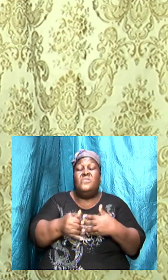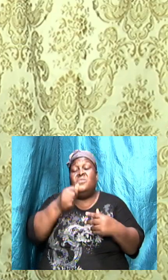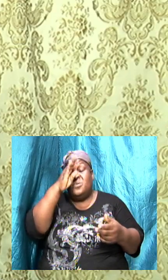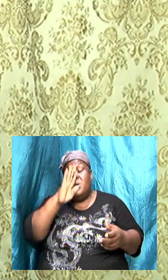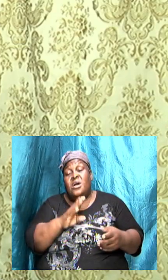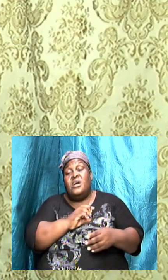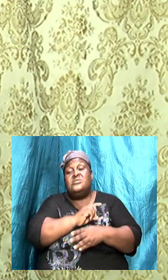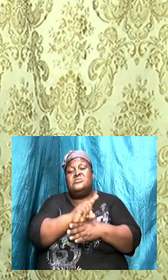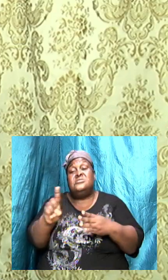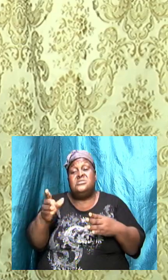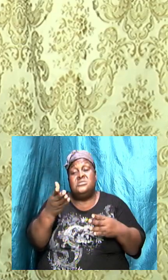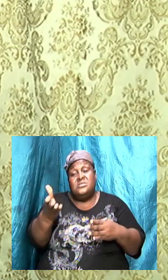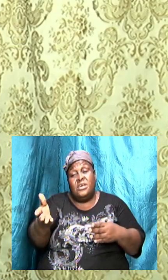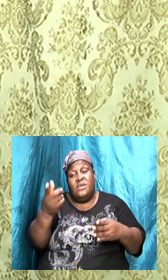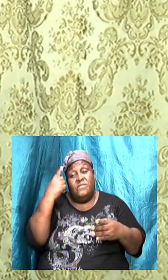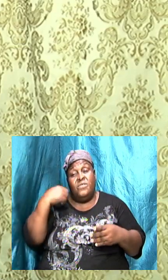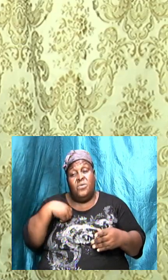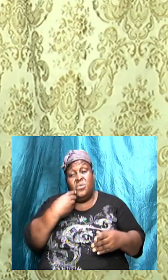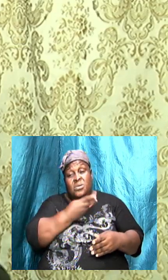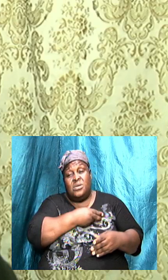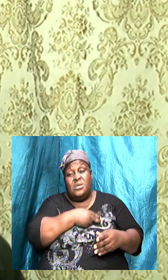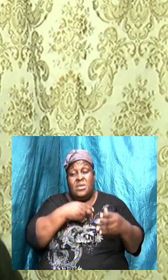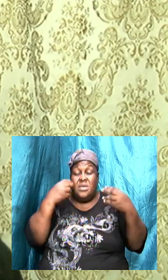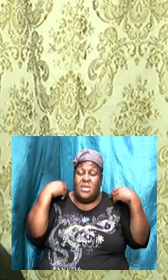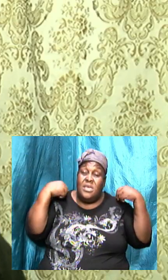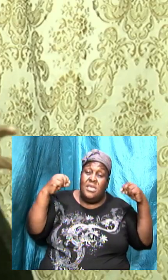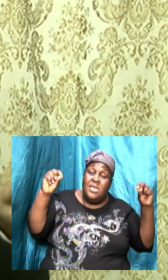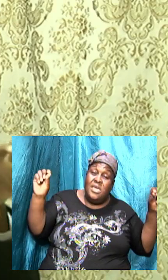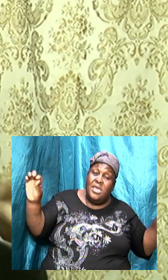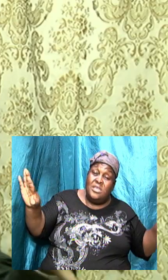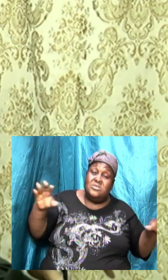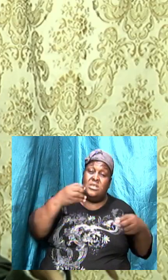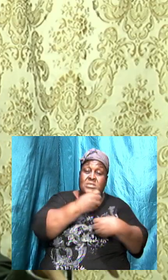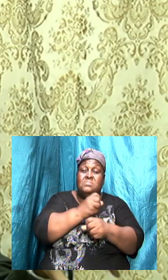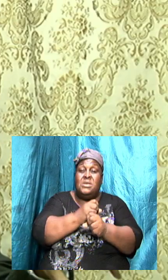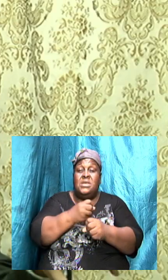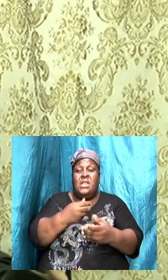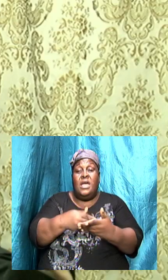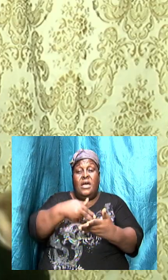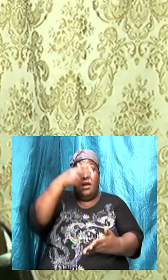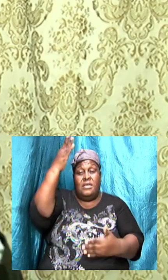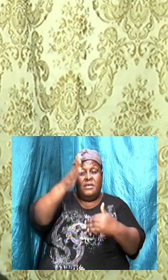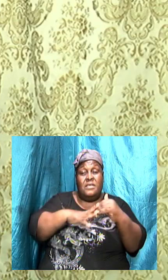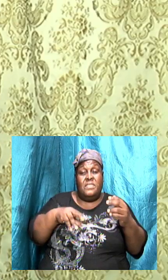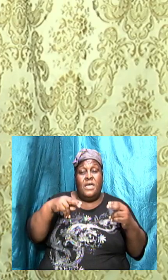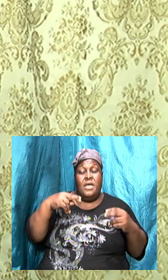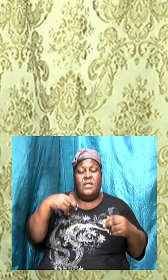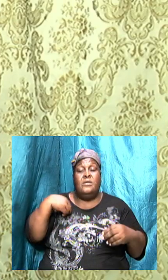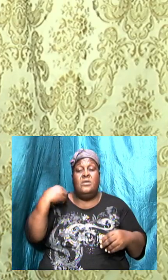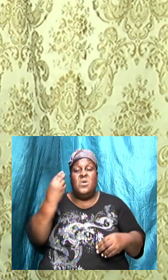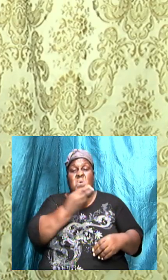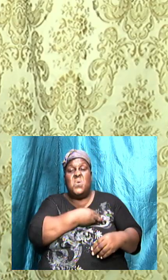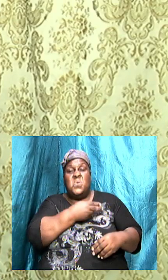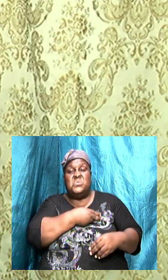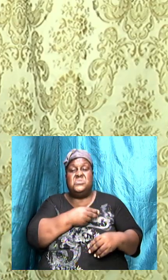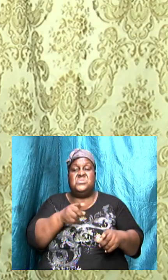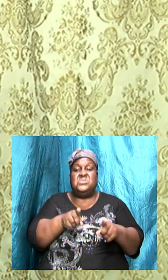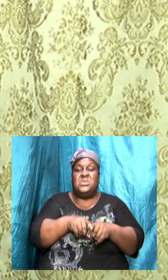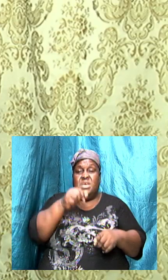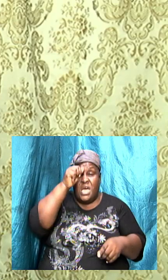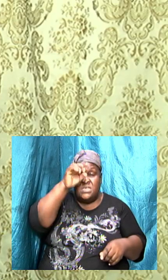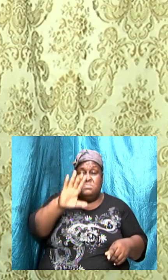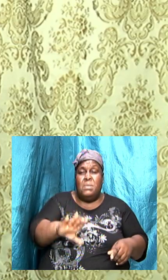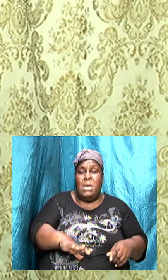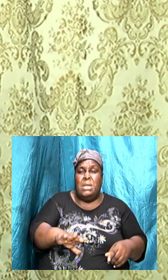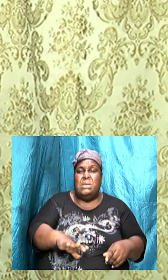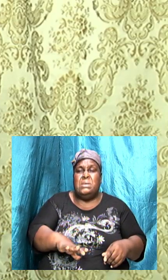us, the fact is, angels were made higher than us. We were made, according to scriptures,